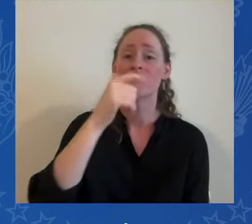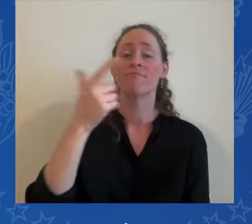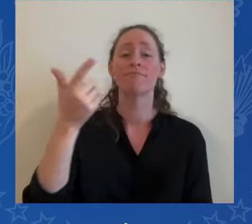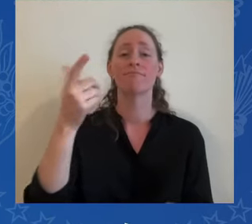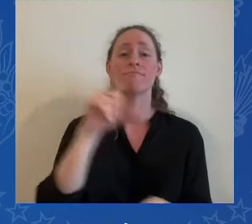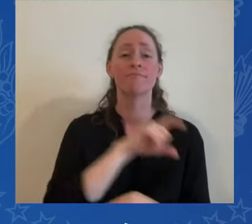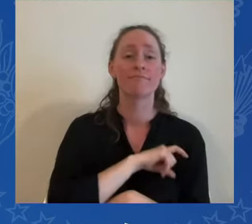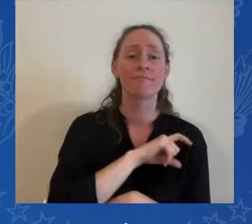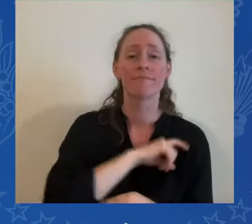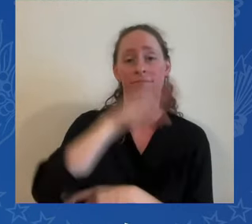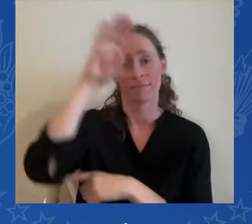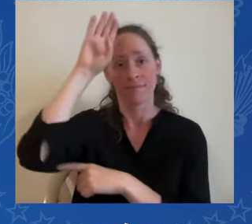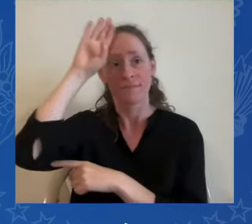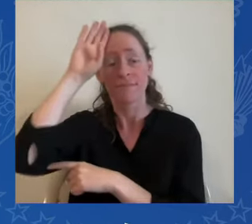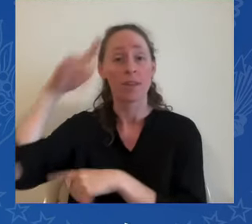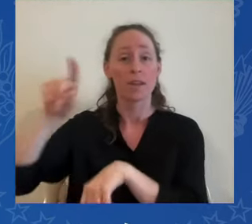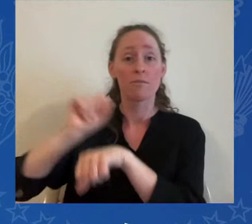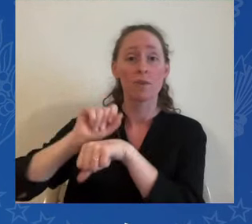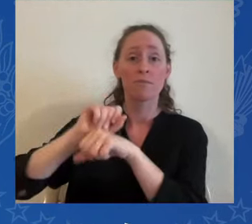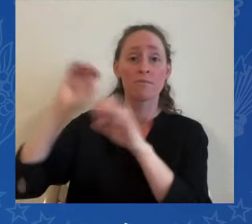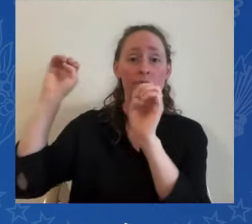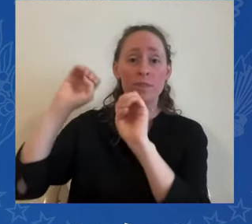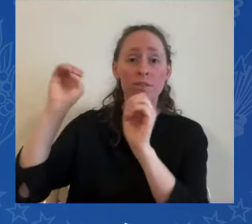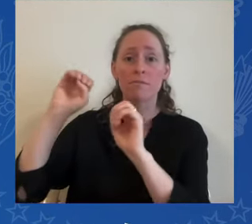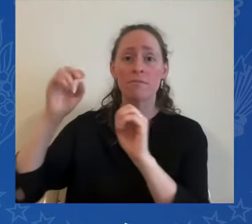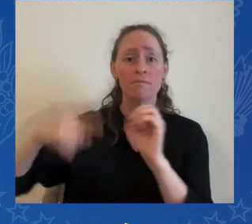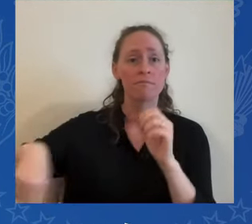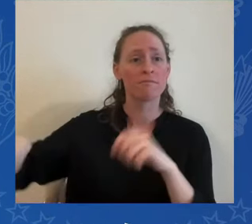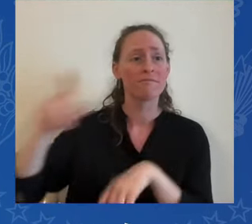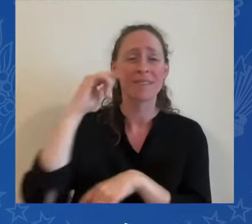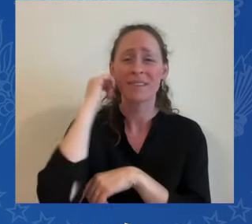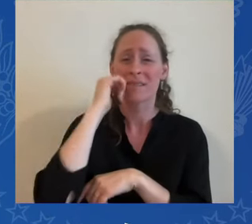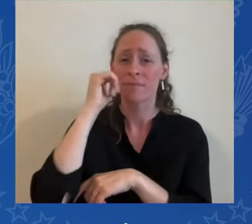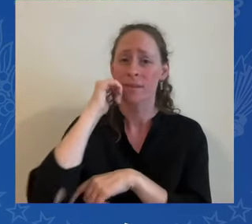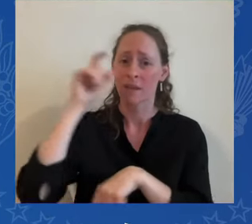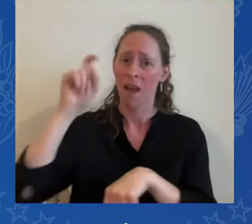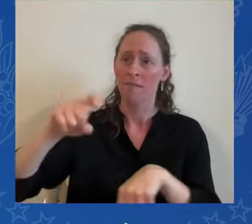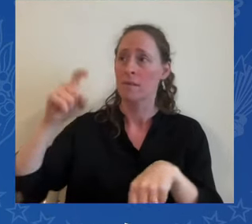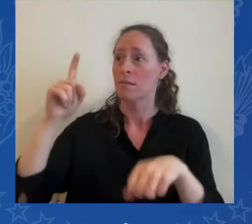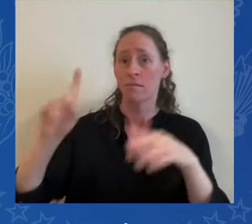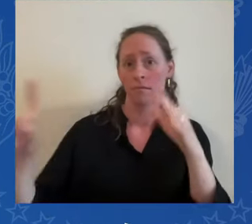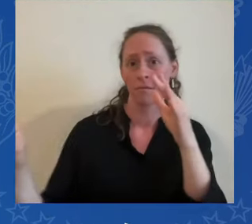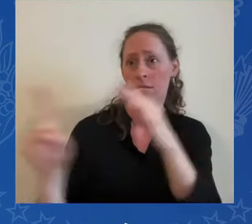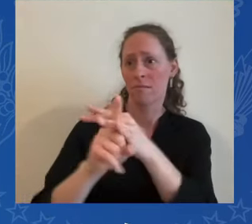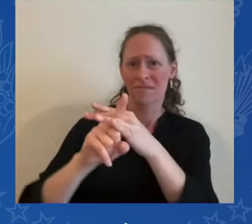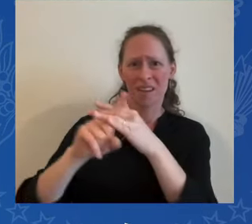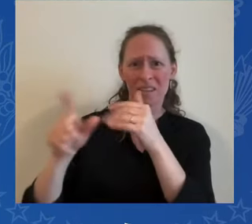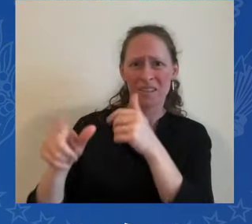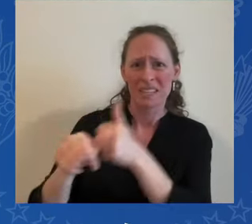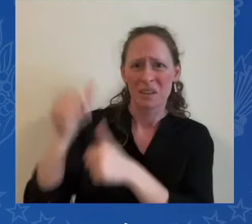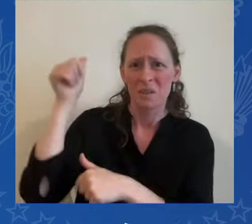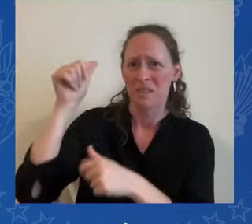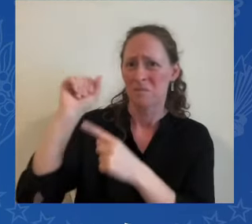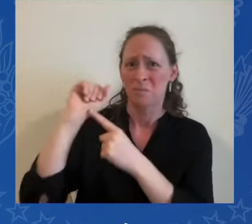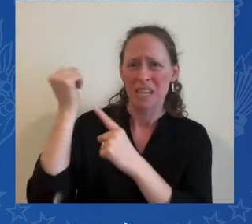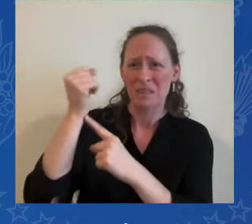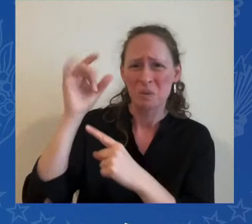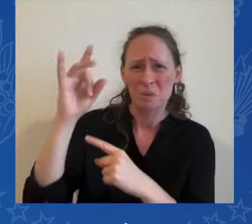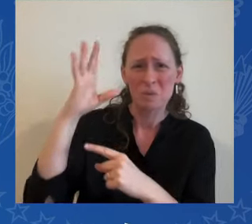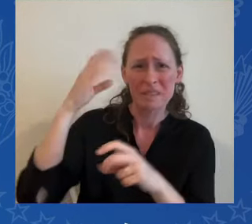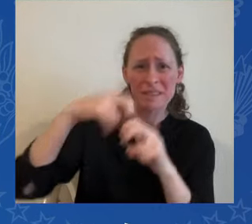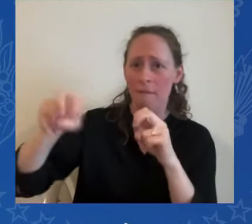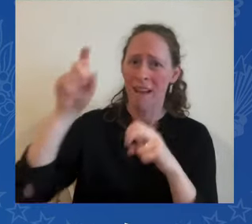asked to respond to our most difficult moments. And every day, without